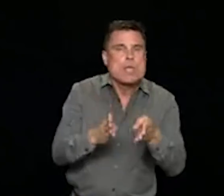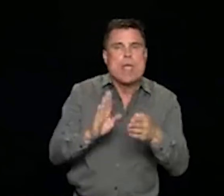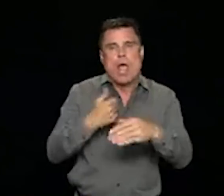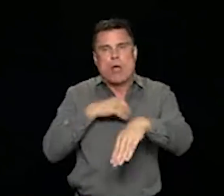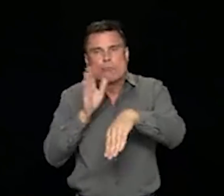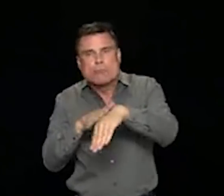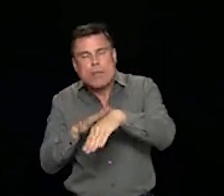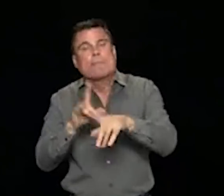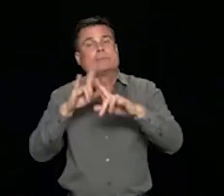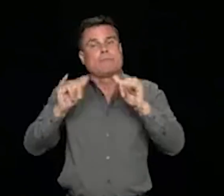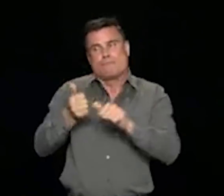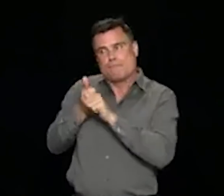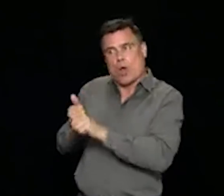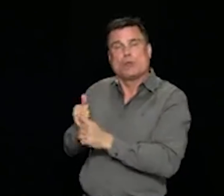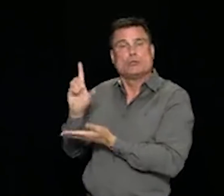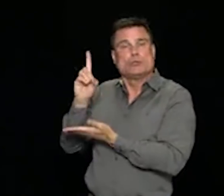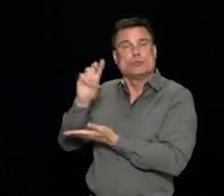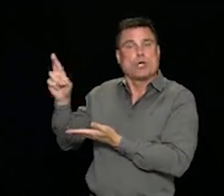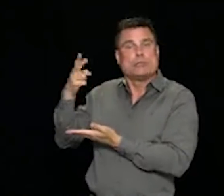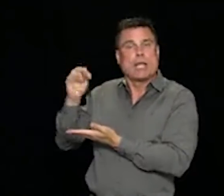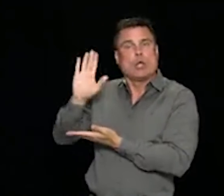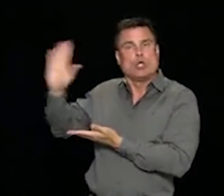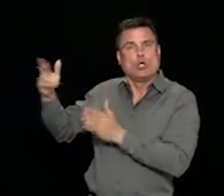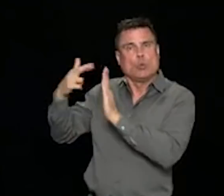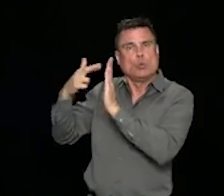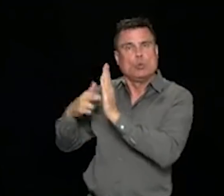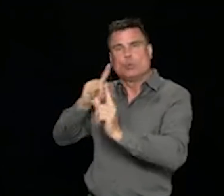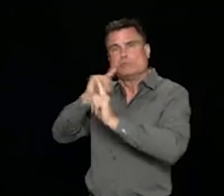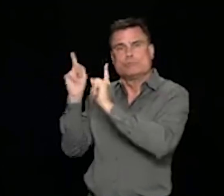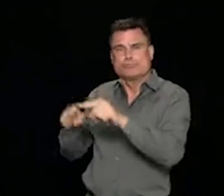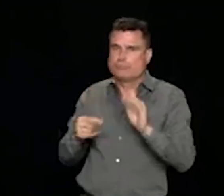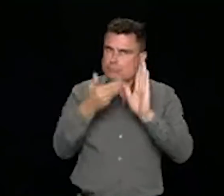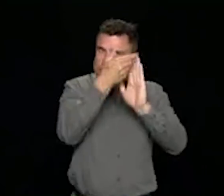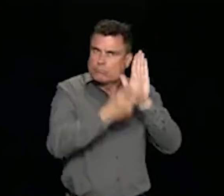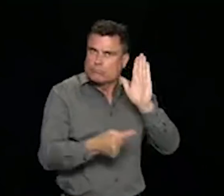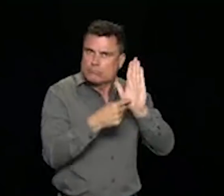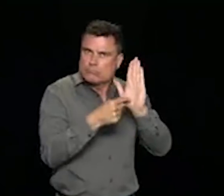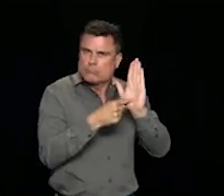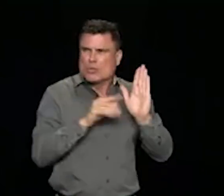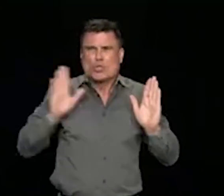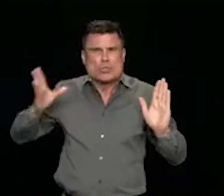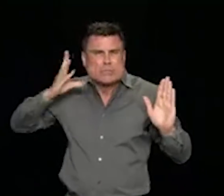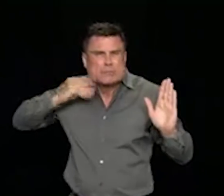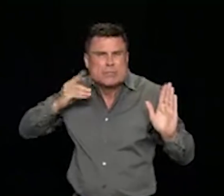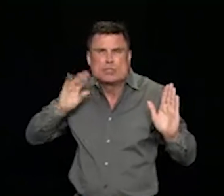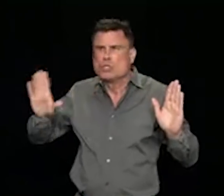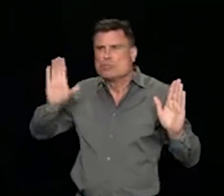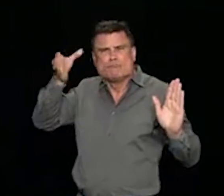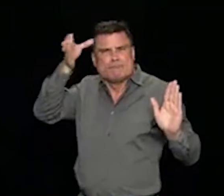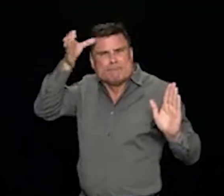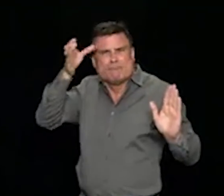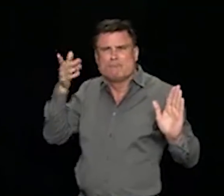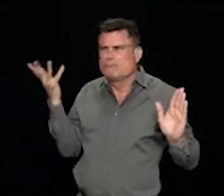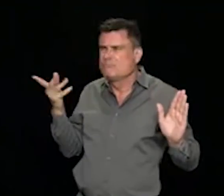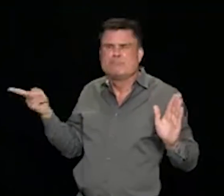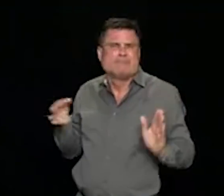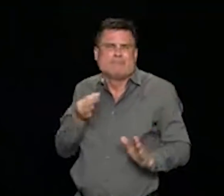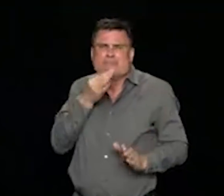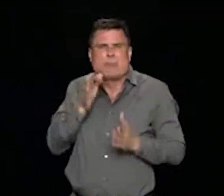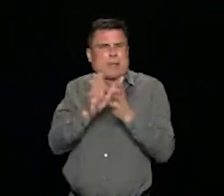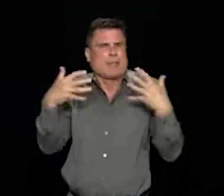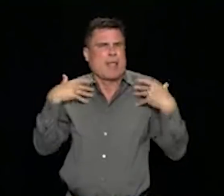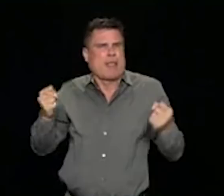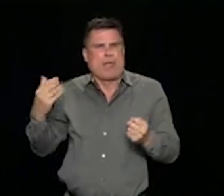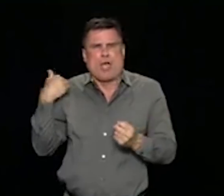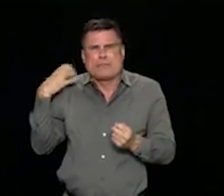provided, using the skills she and other people in public health have taught us by staying apart and working together. This is